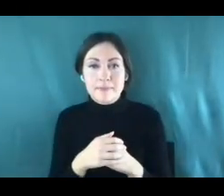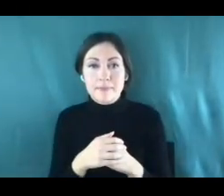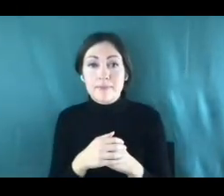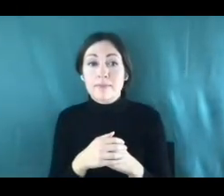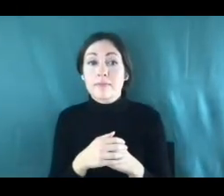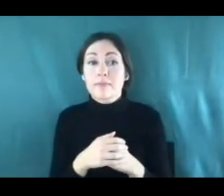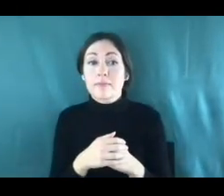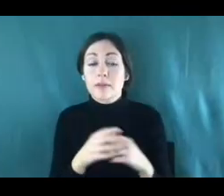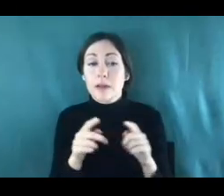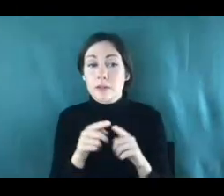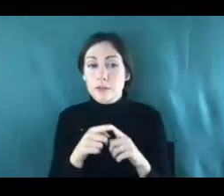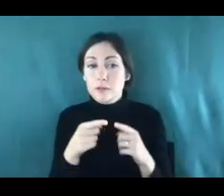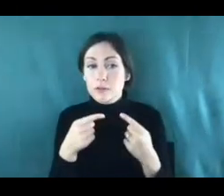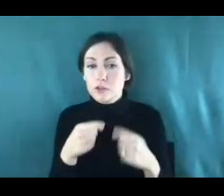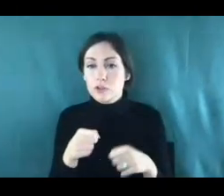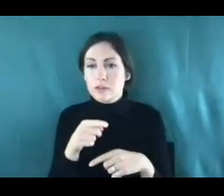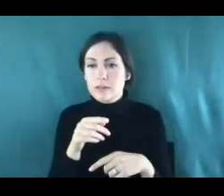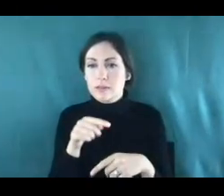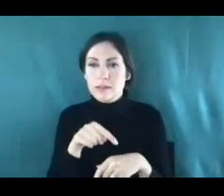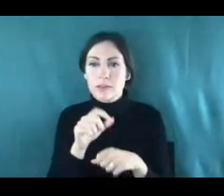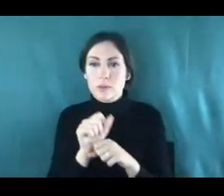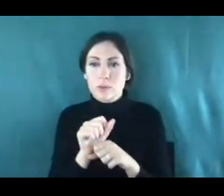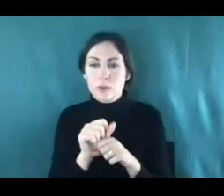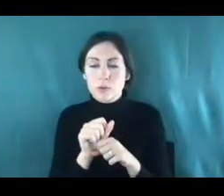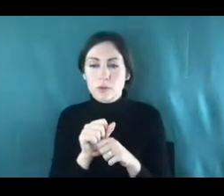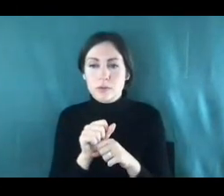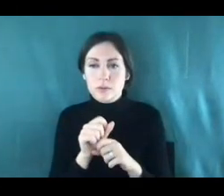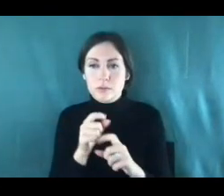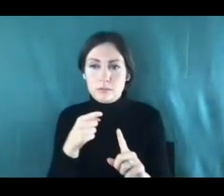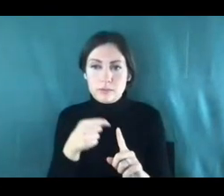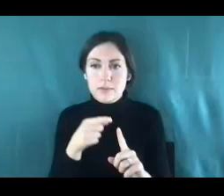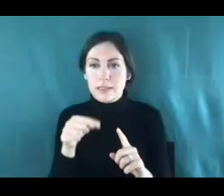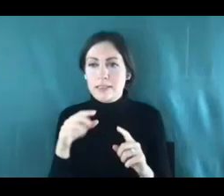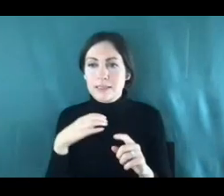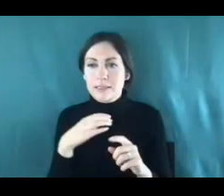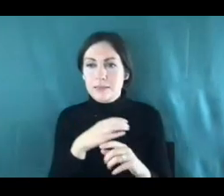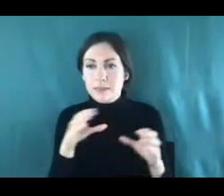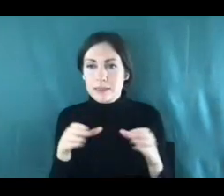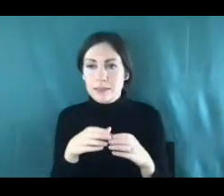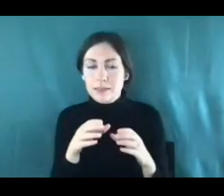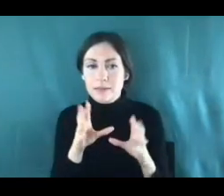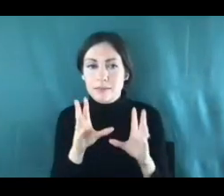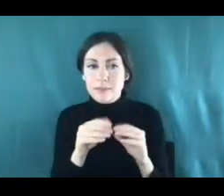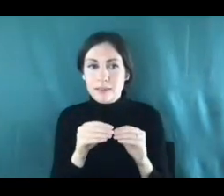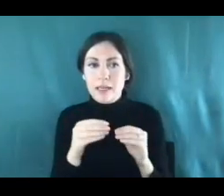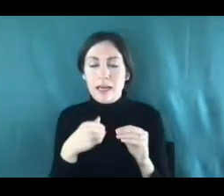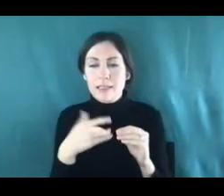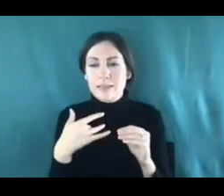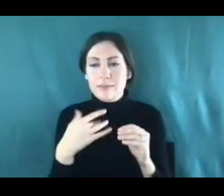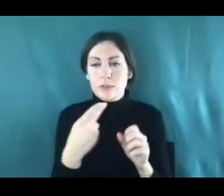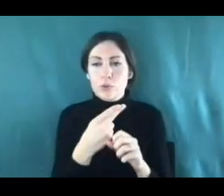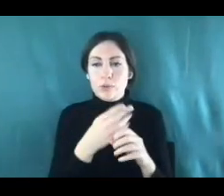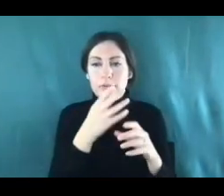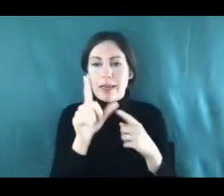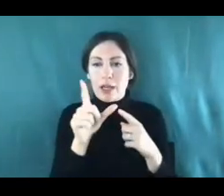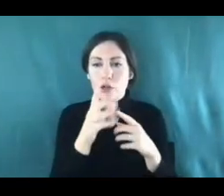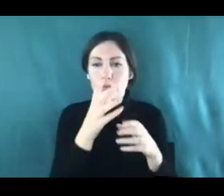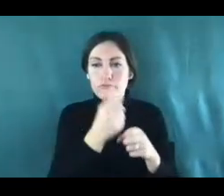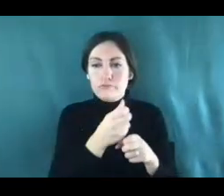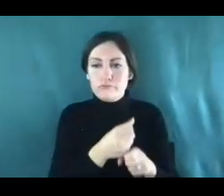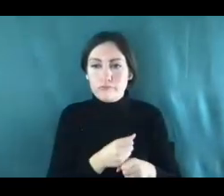And throughout this course of work, and especially during this committee meeting, I rely on several acronyms tied to